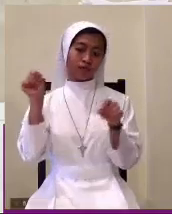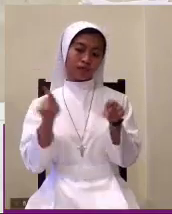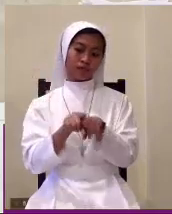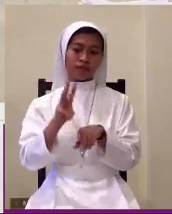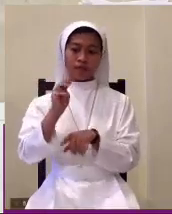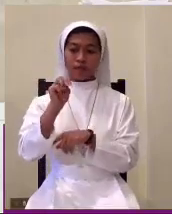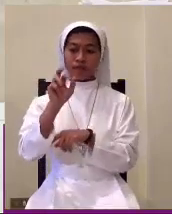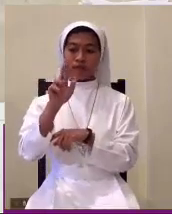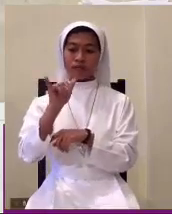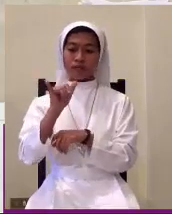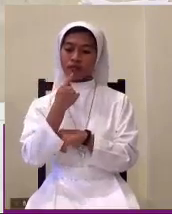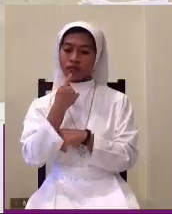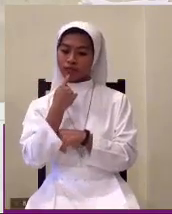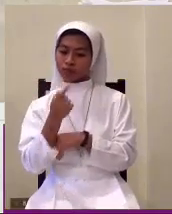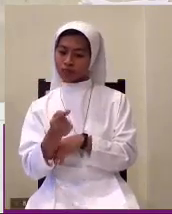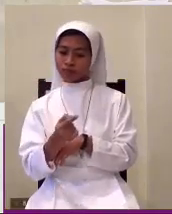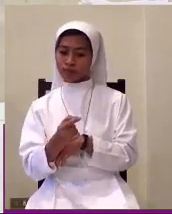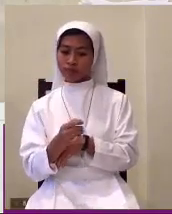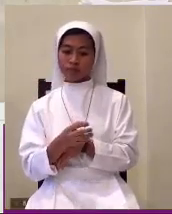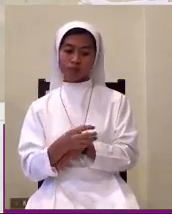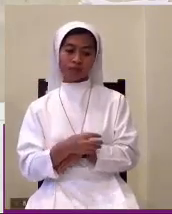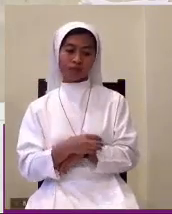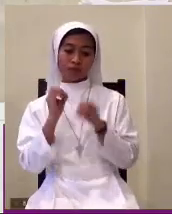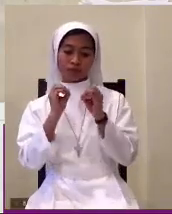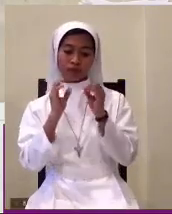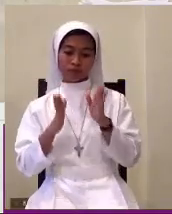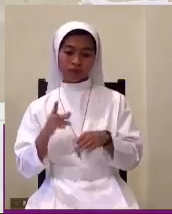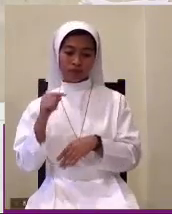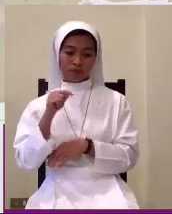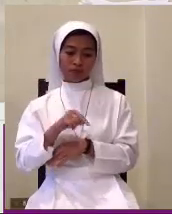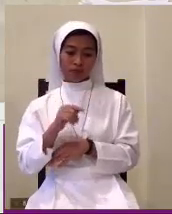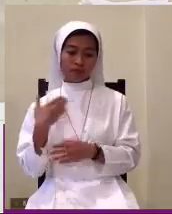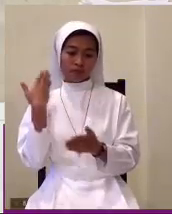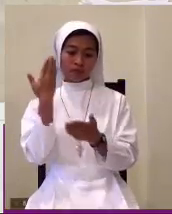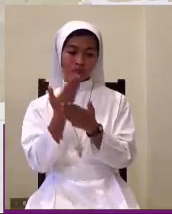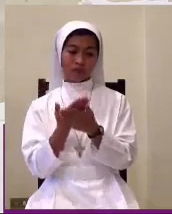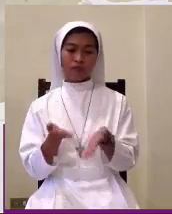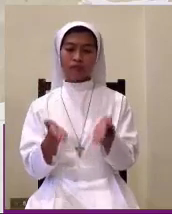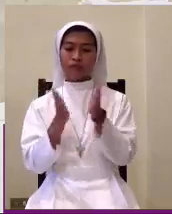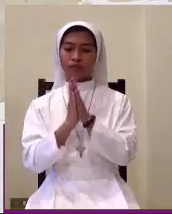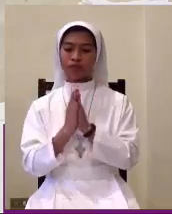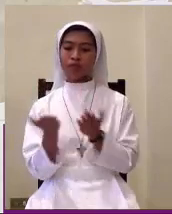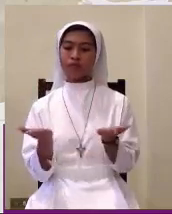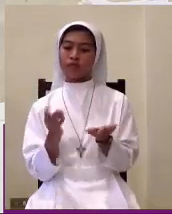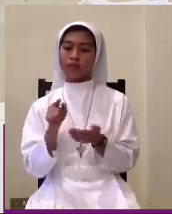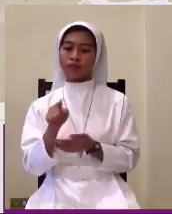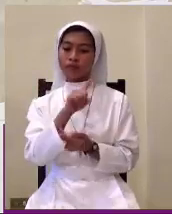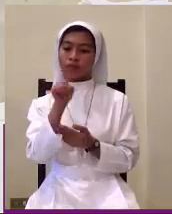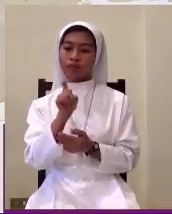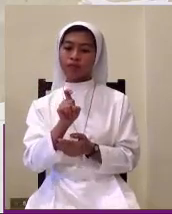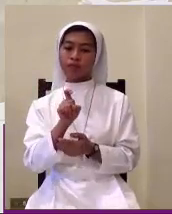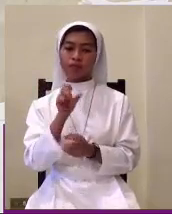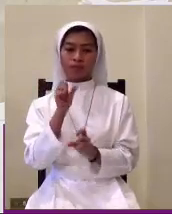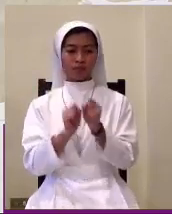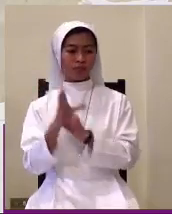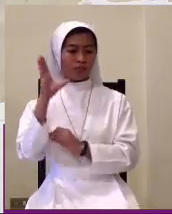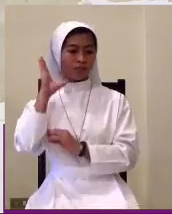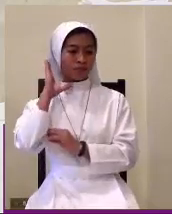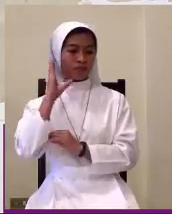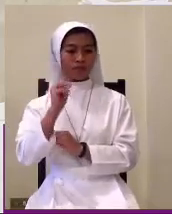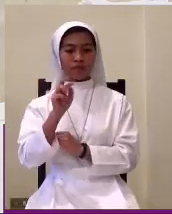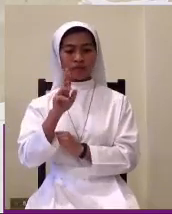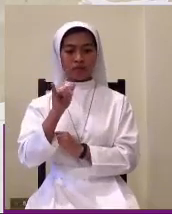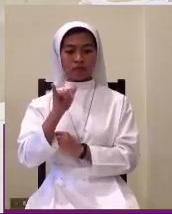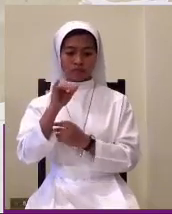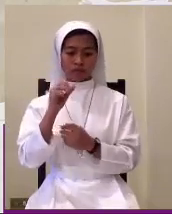saying, "The teacher is here and is asking for you." As soon as she heard this, she